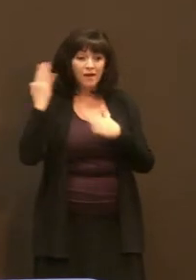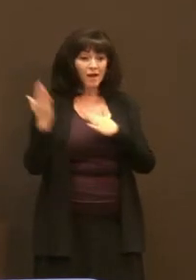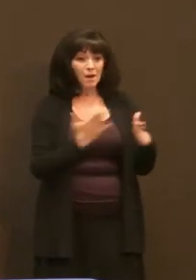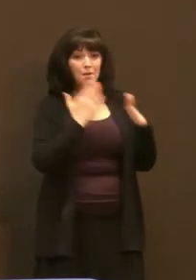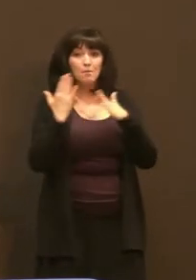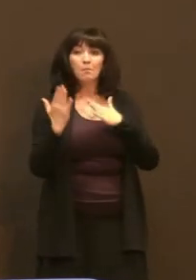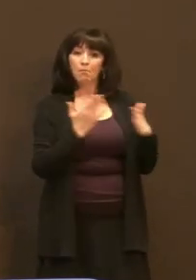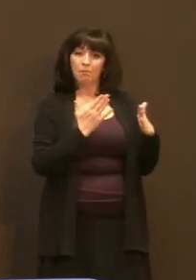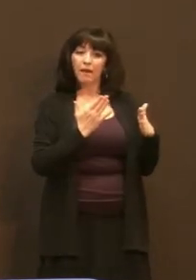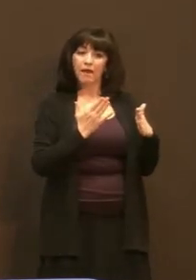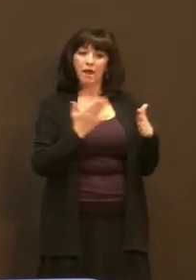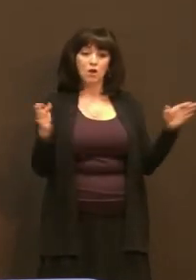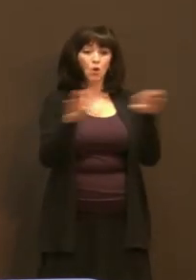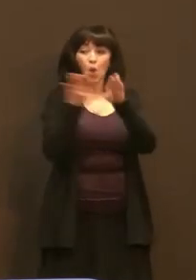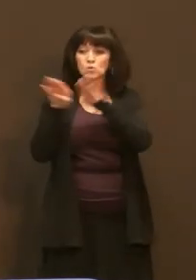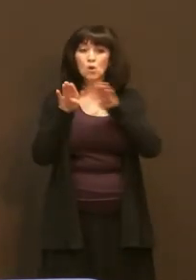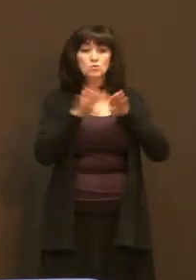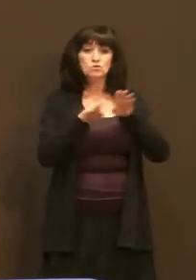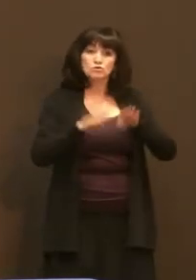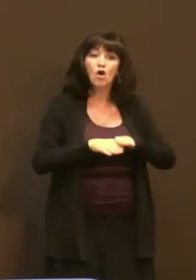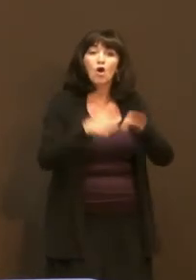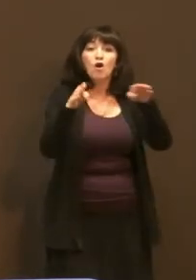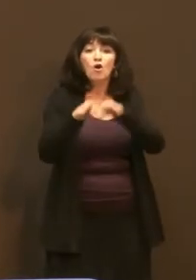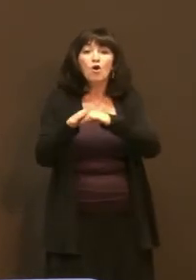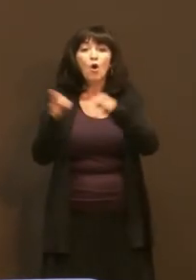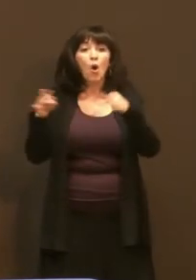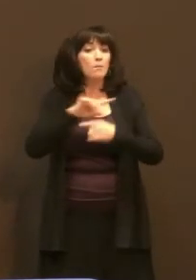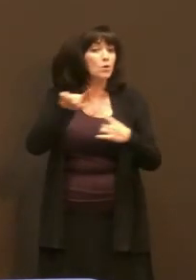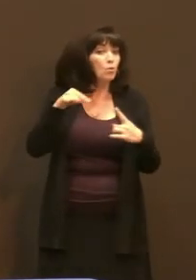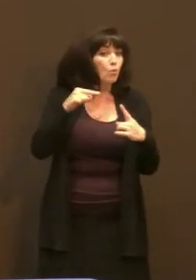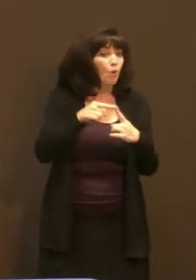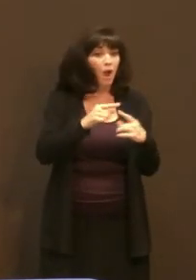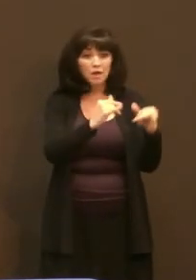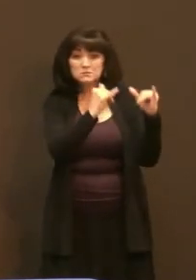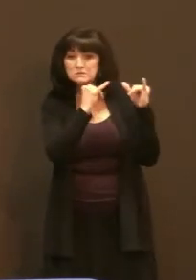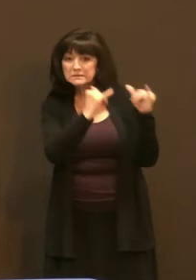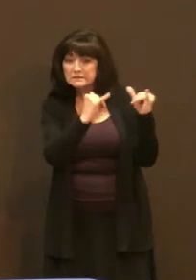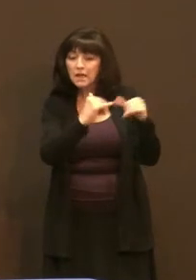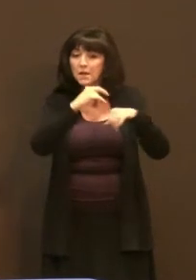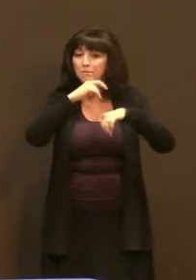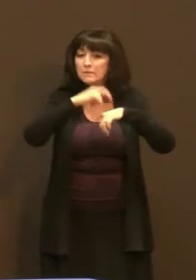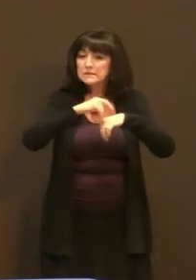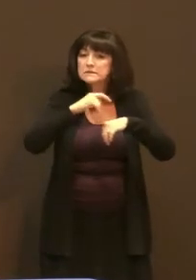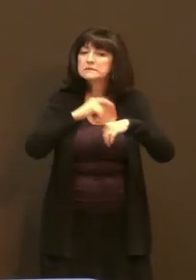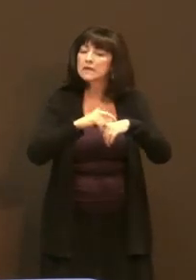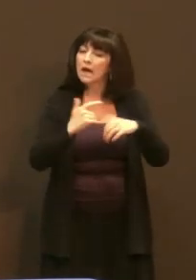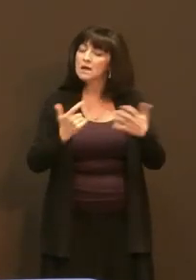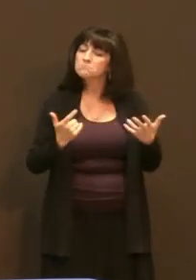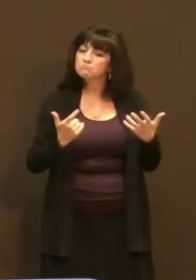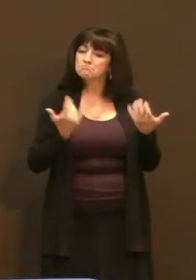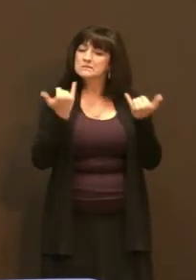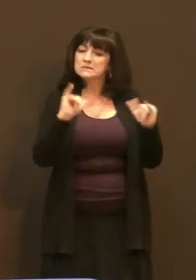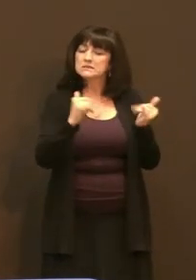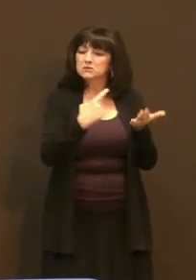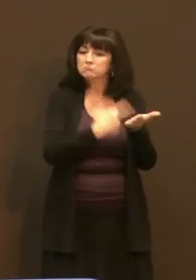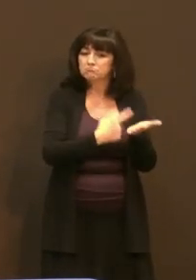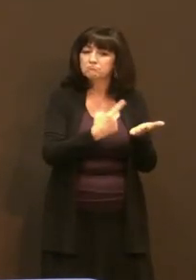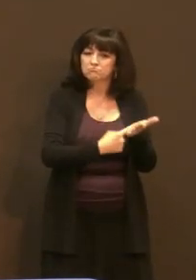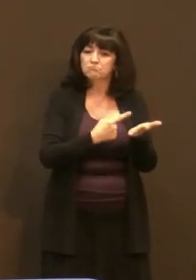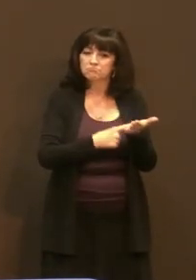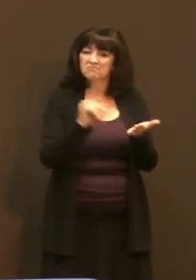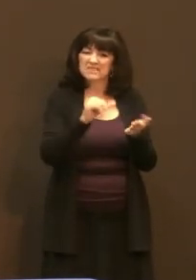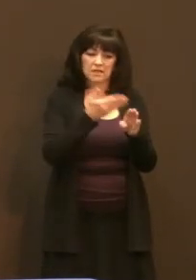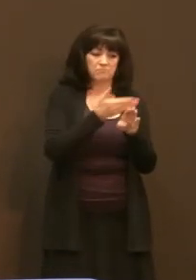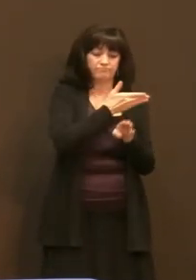certain restrictions, that we do it in concert, that don't create some unintended consequences, like, frankly, we had early on in